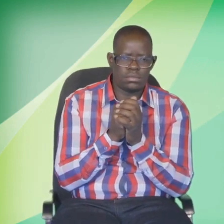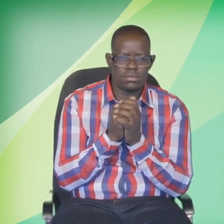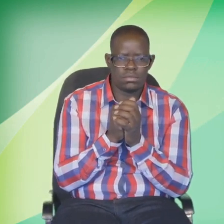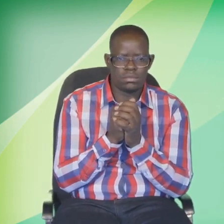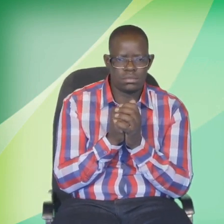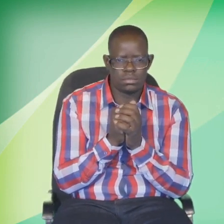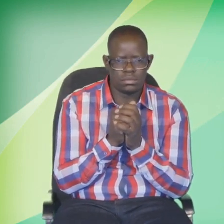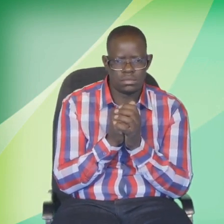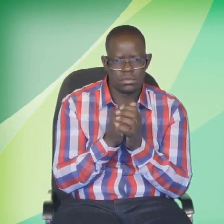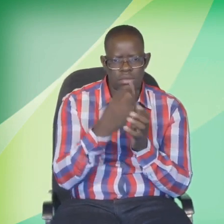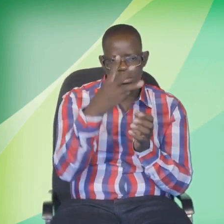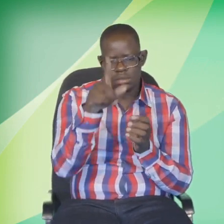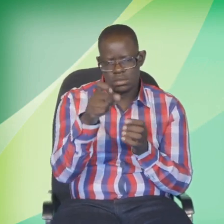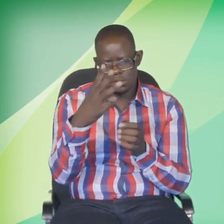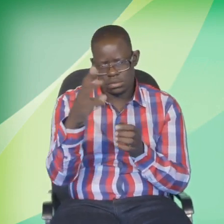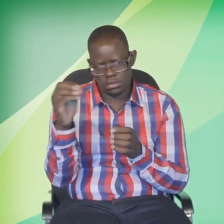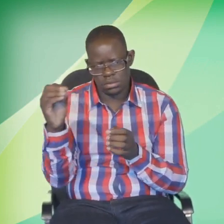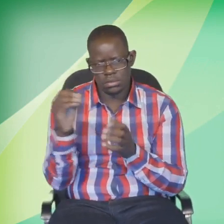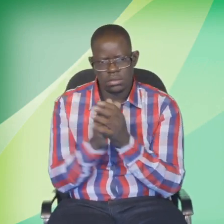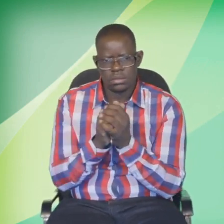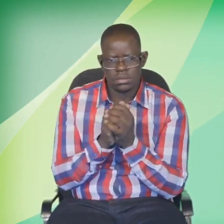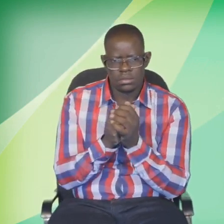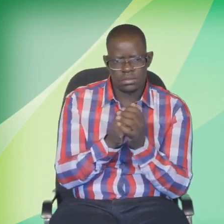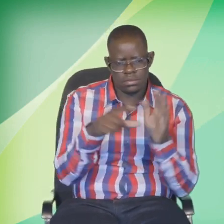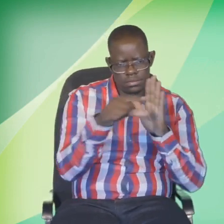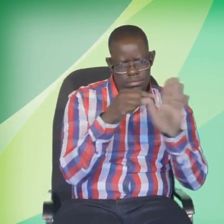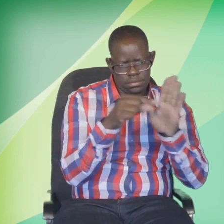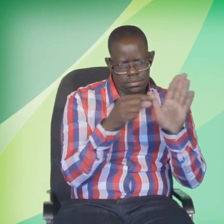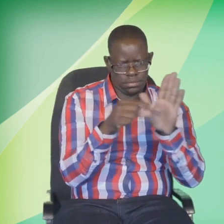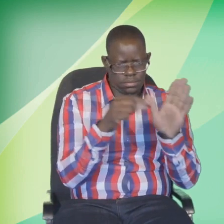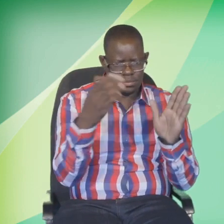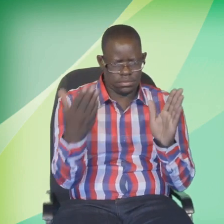brought down 3,300. Creditors Journal